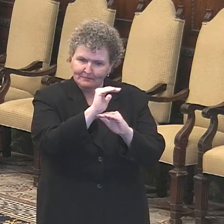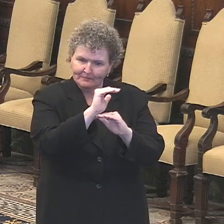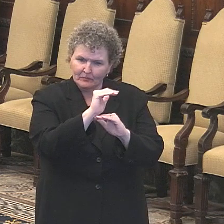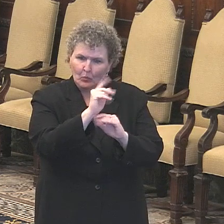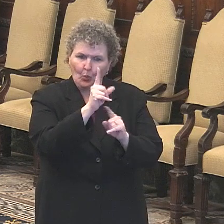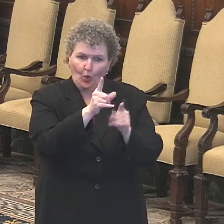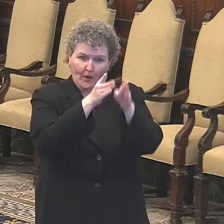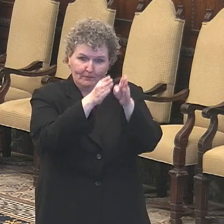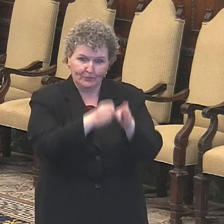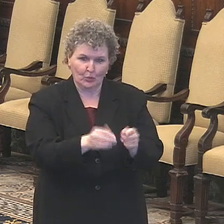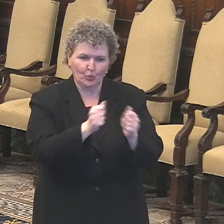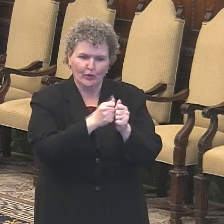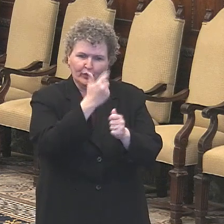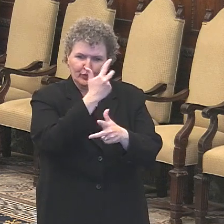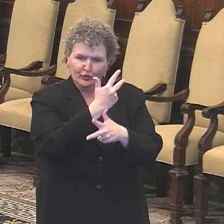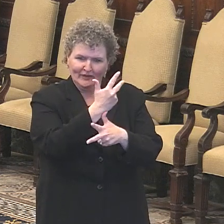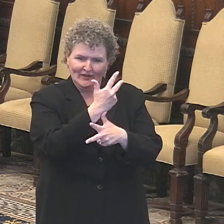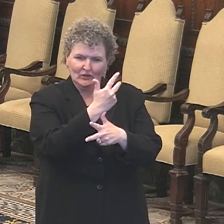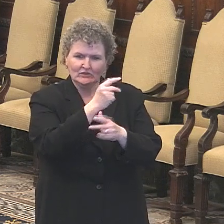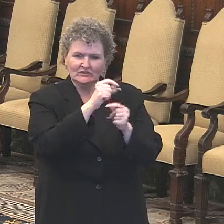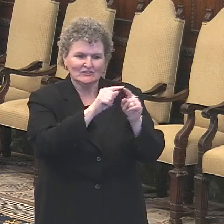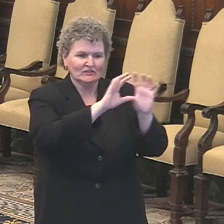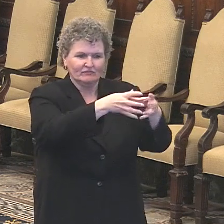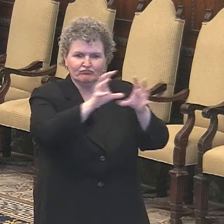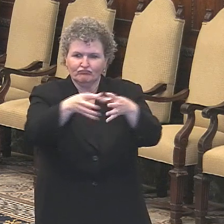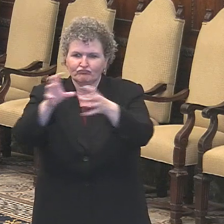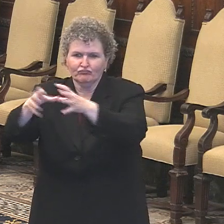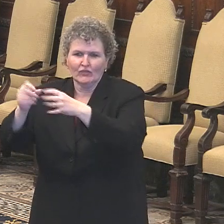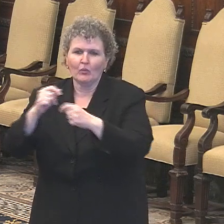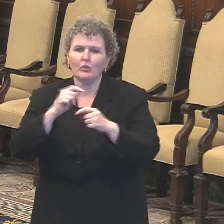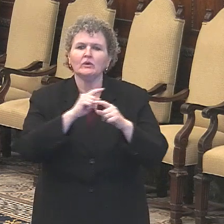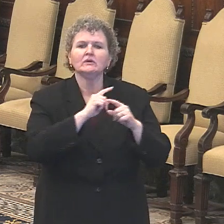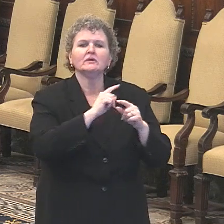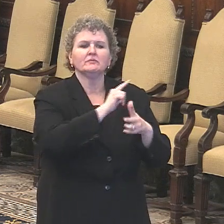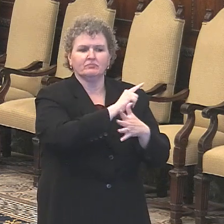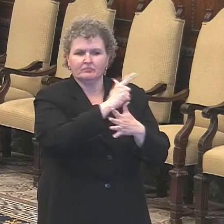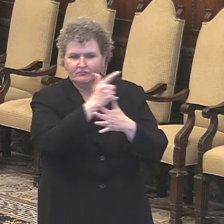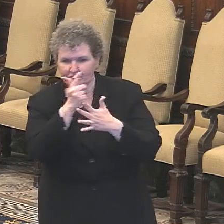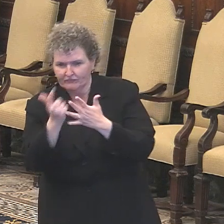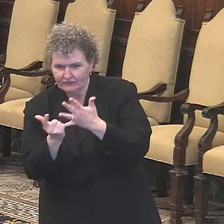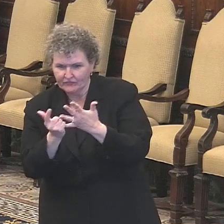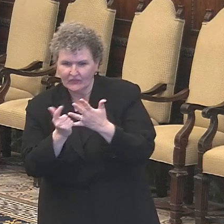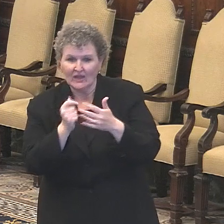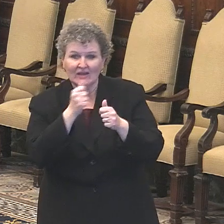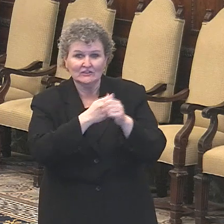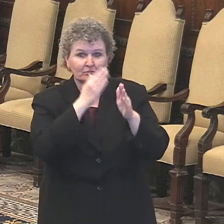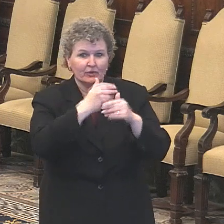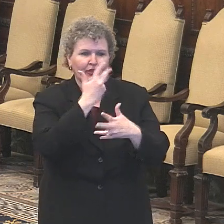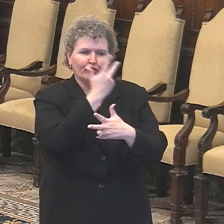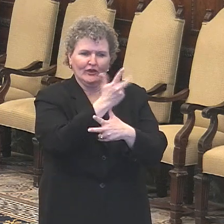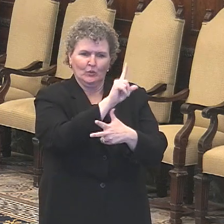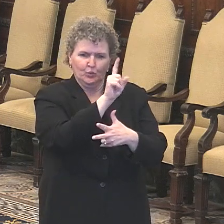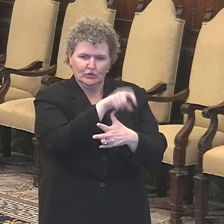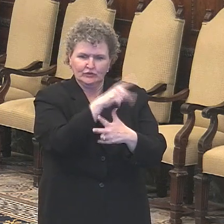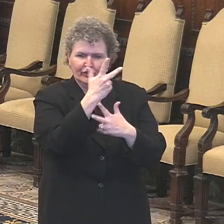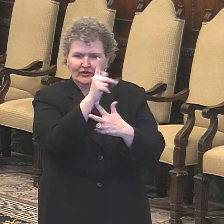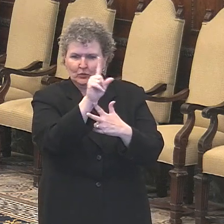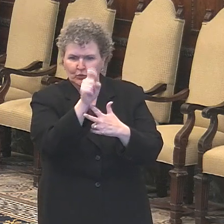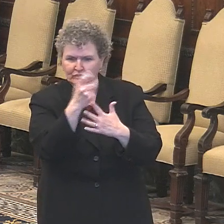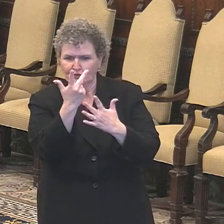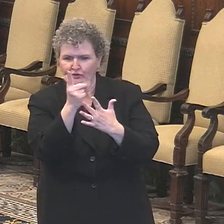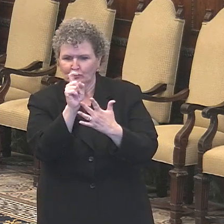representative for each media outlet is permitted, and reporters are asked to limit their questions to 3 or fewer. We